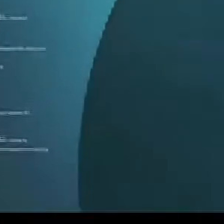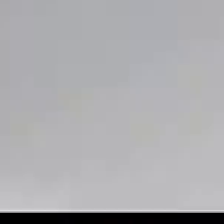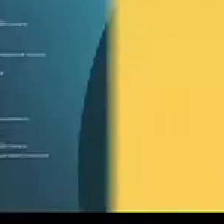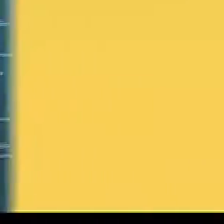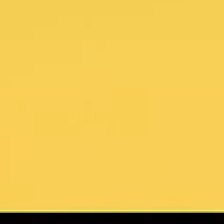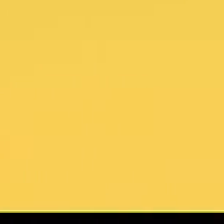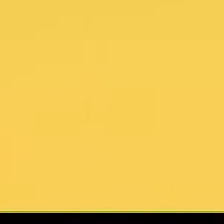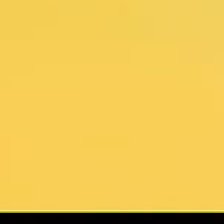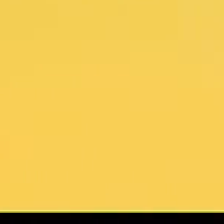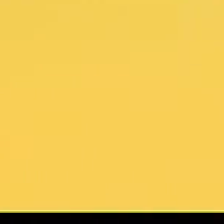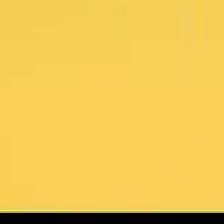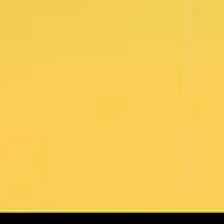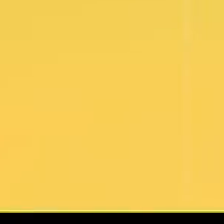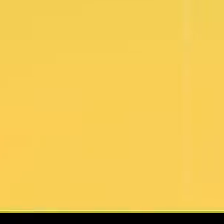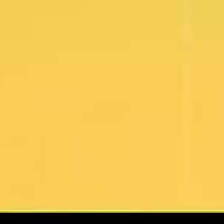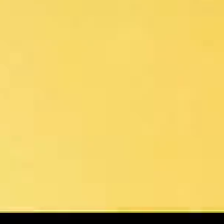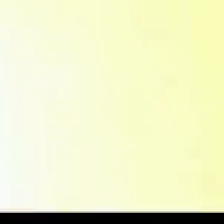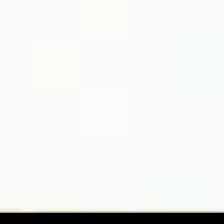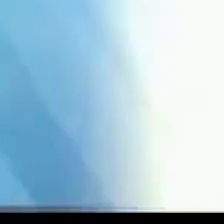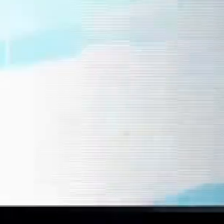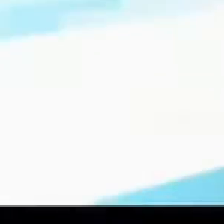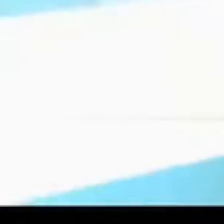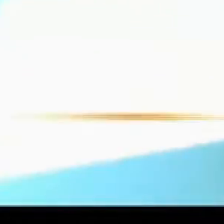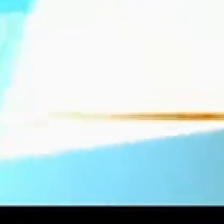Now in HD.